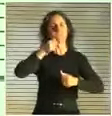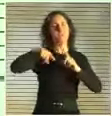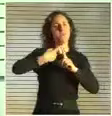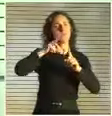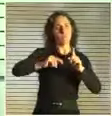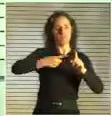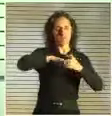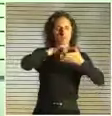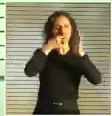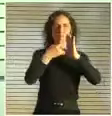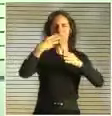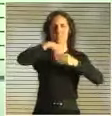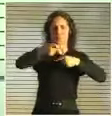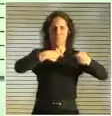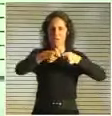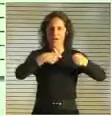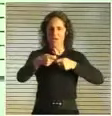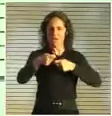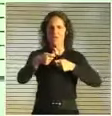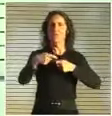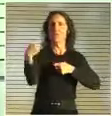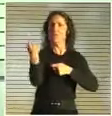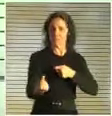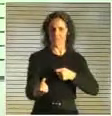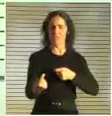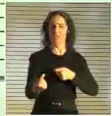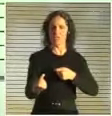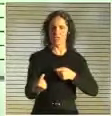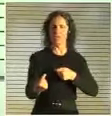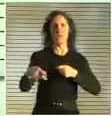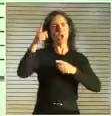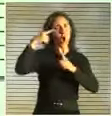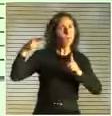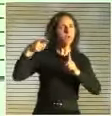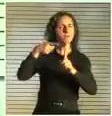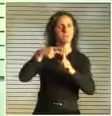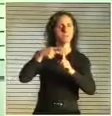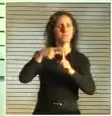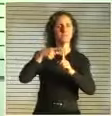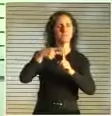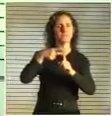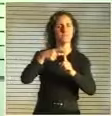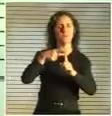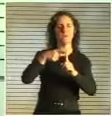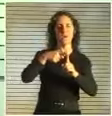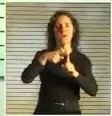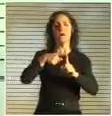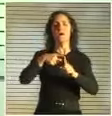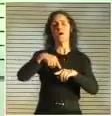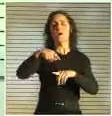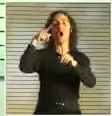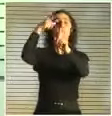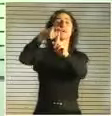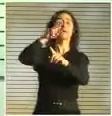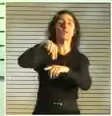will help us reach our 2030 target. So that is actually, the path is clear, the transformation has to happen. The second point